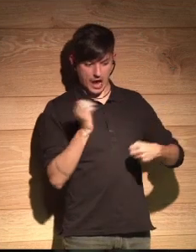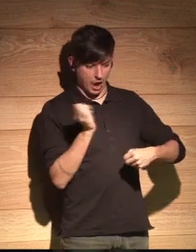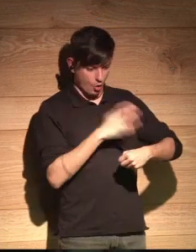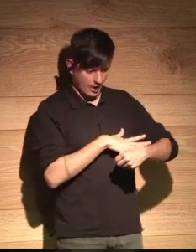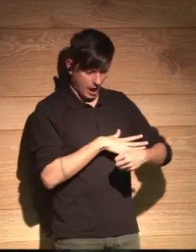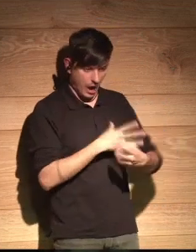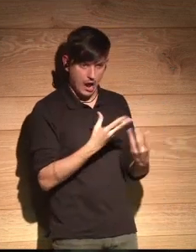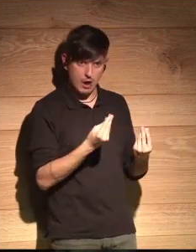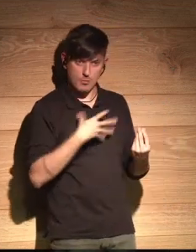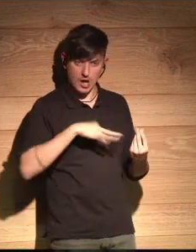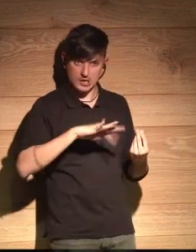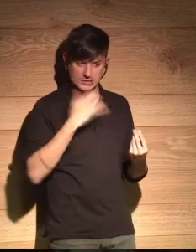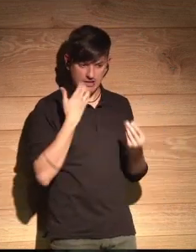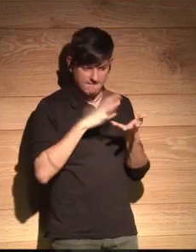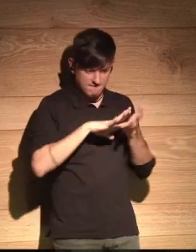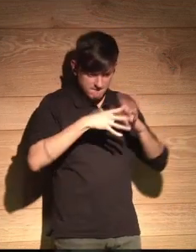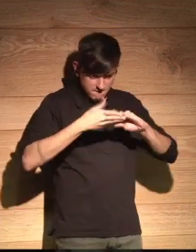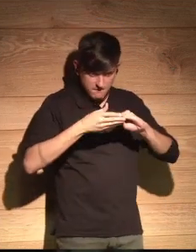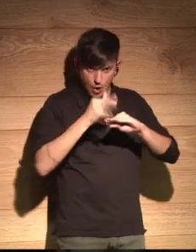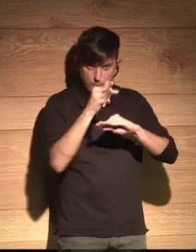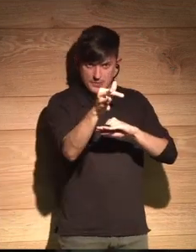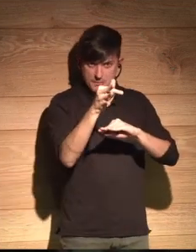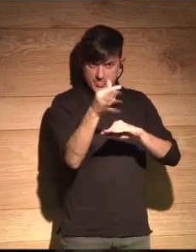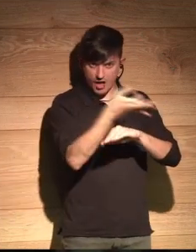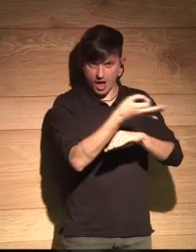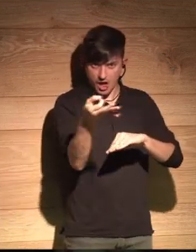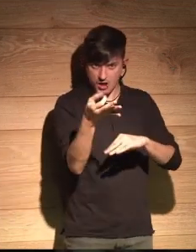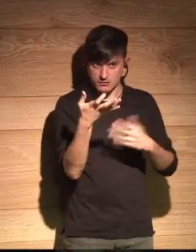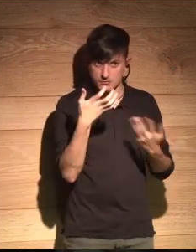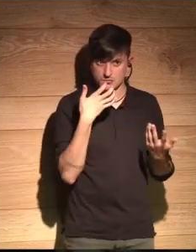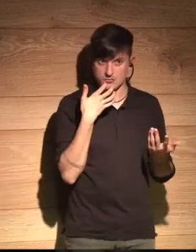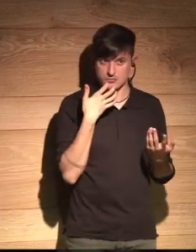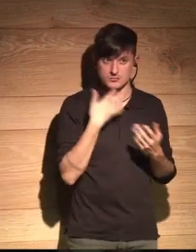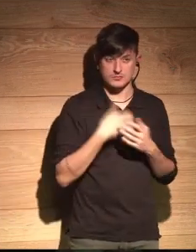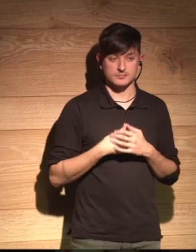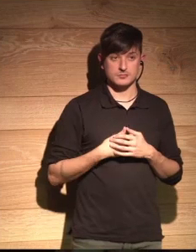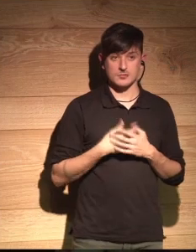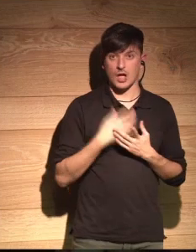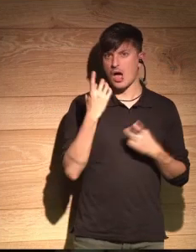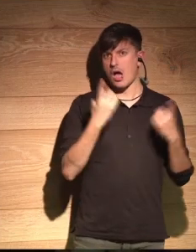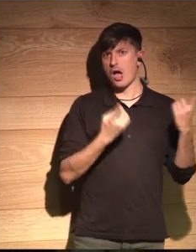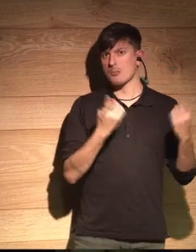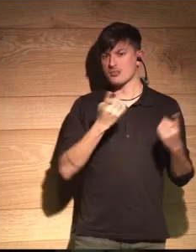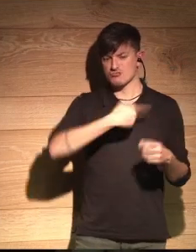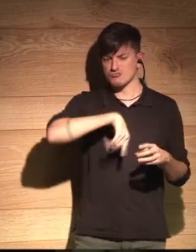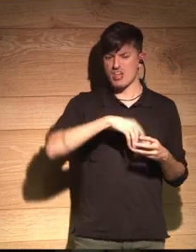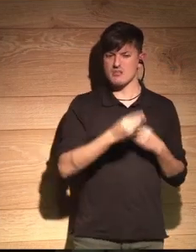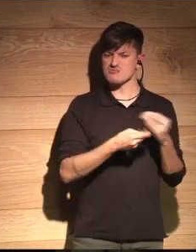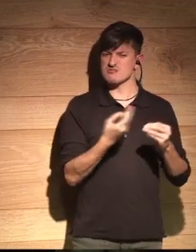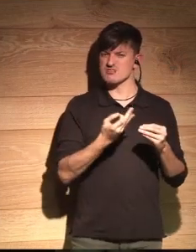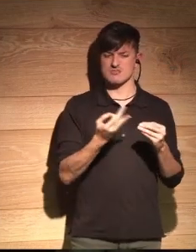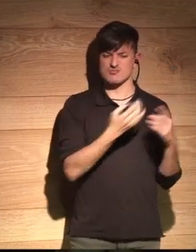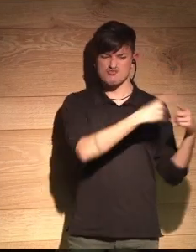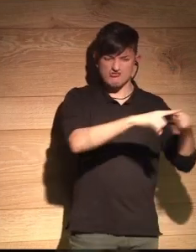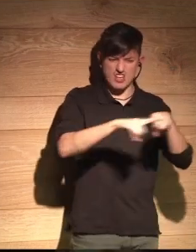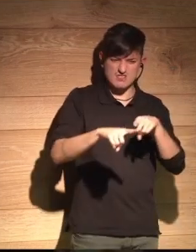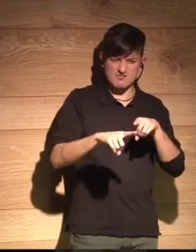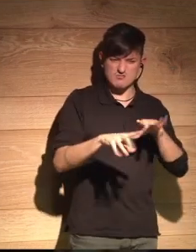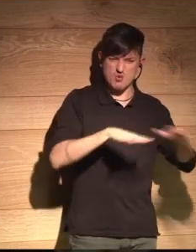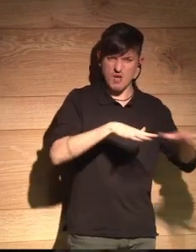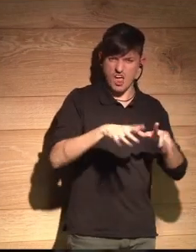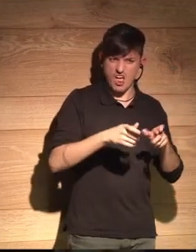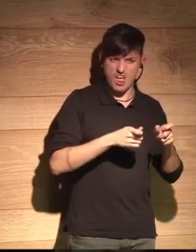optimizing those traces could be a gold mine for society, because sometimes we move things. By the way, Farewell Symphony we thought